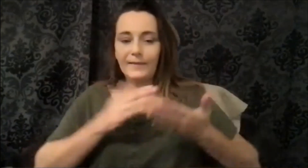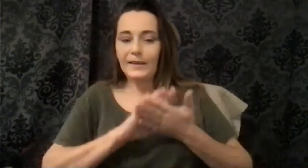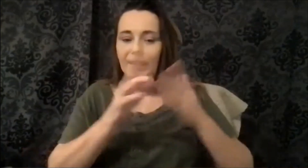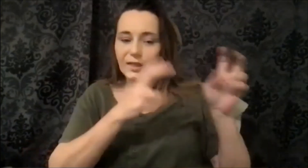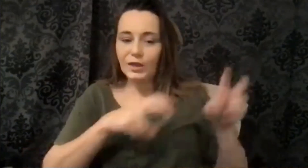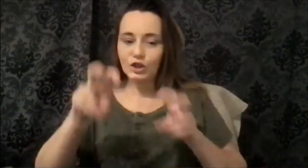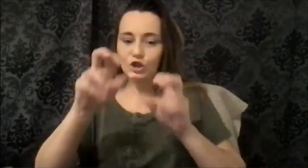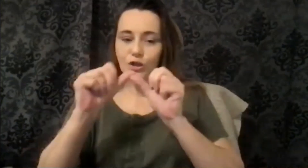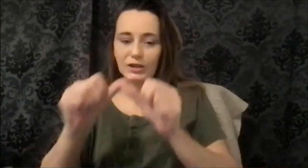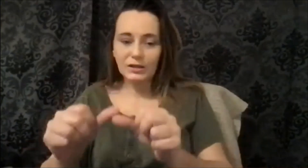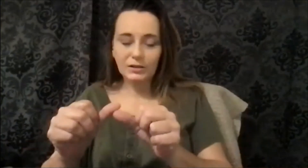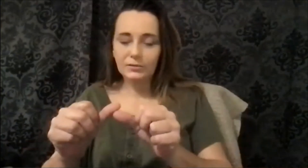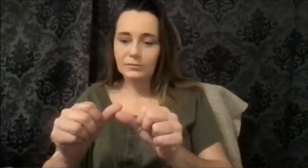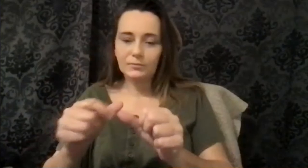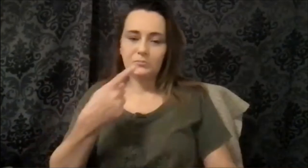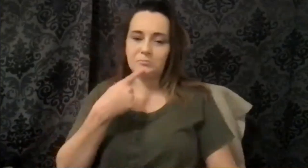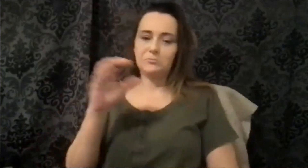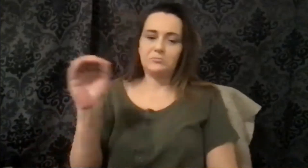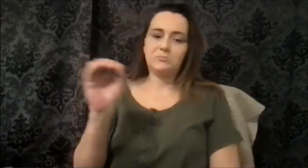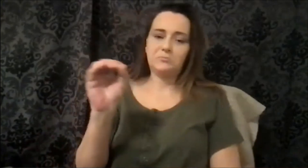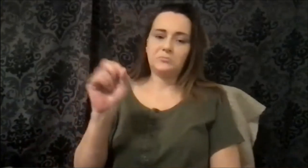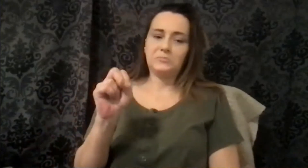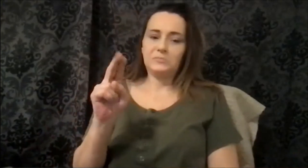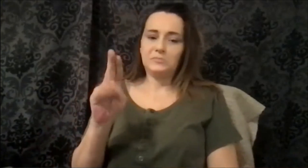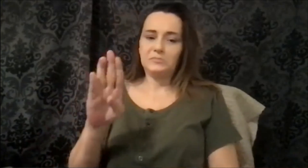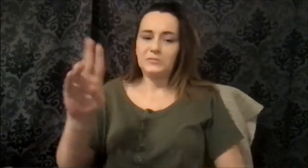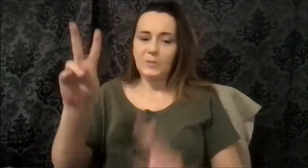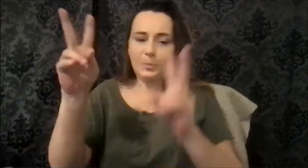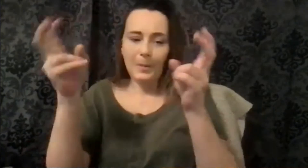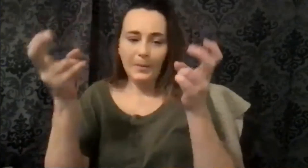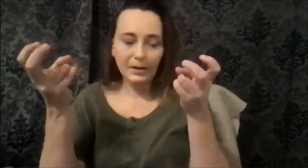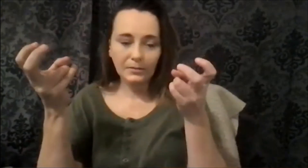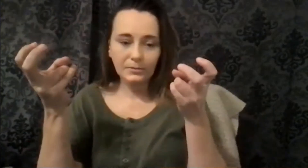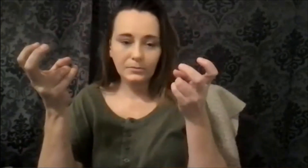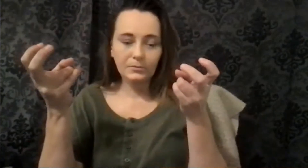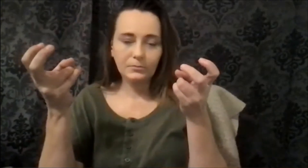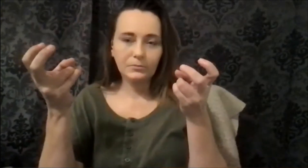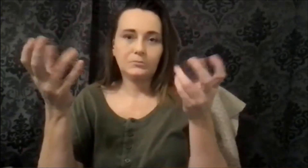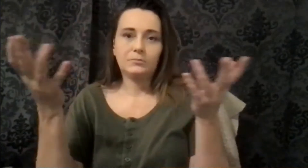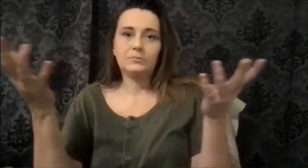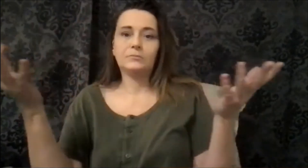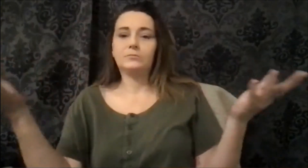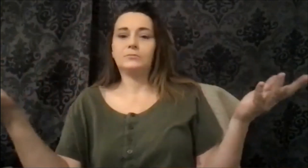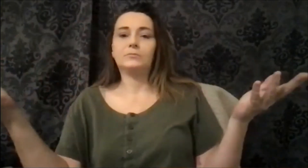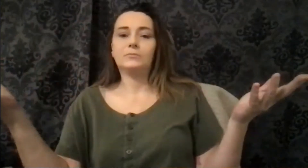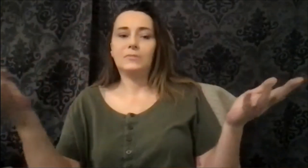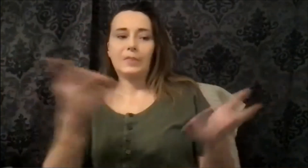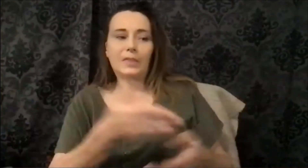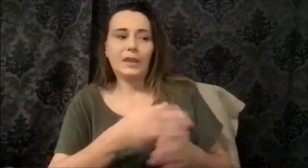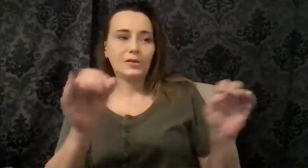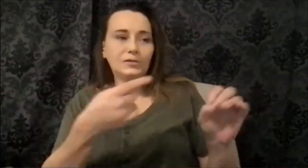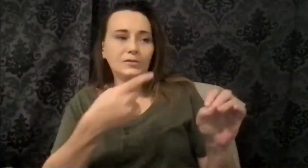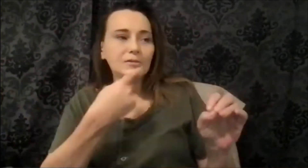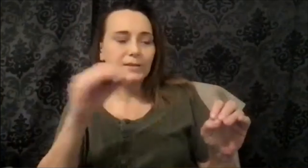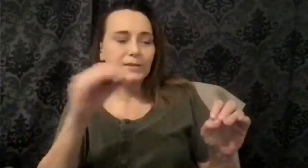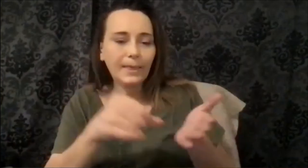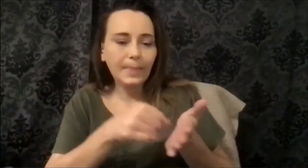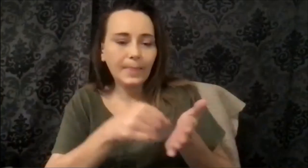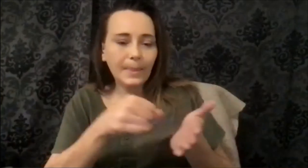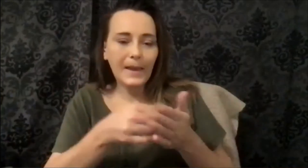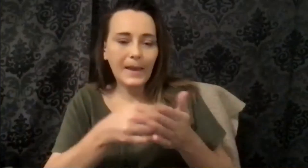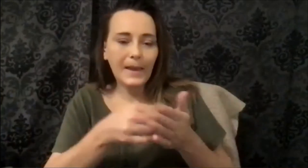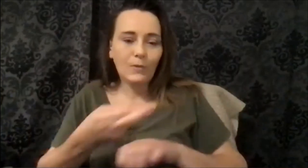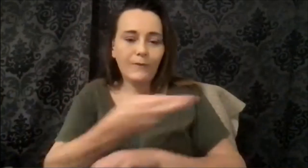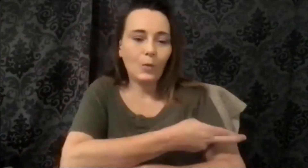continue. And it won't tell you the subtopic. And nowhere in there does it tell you the page.